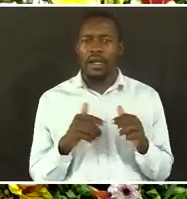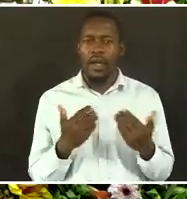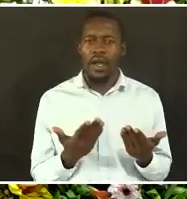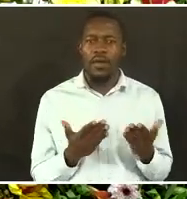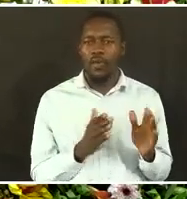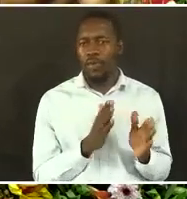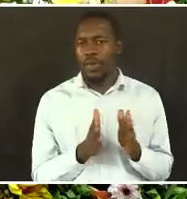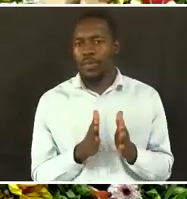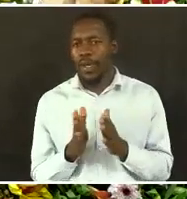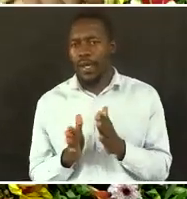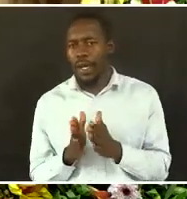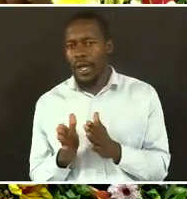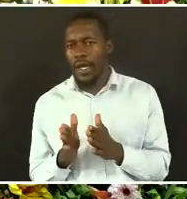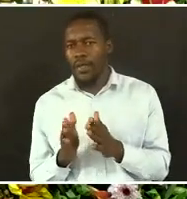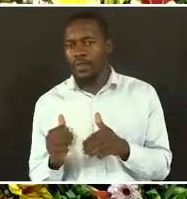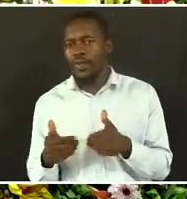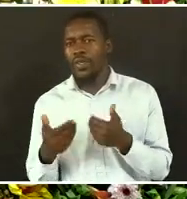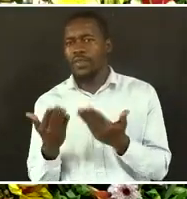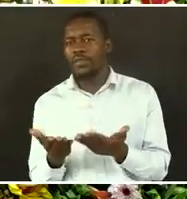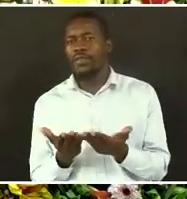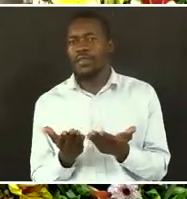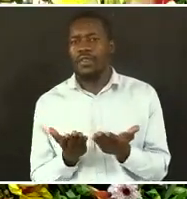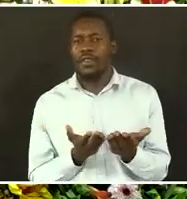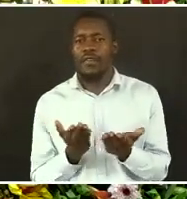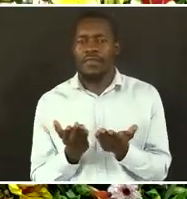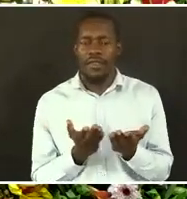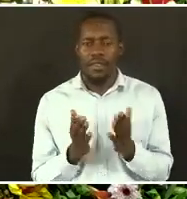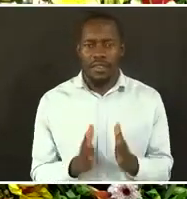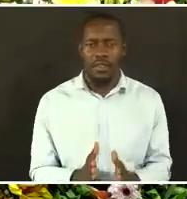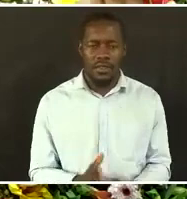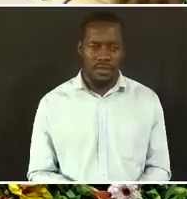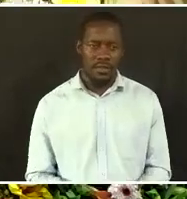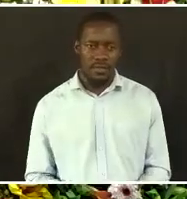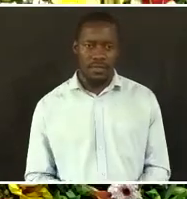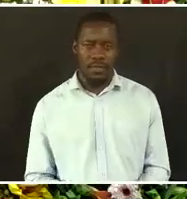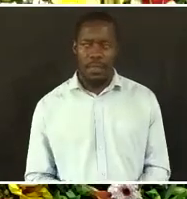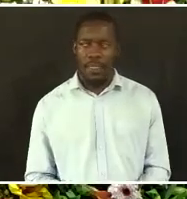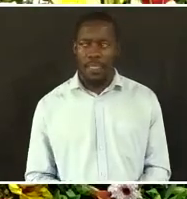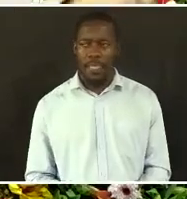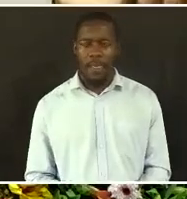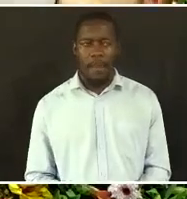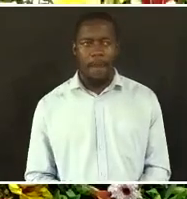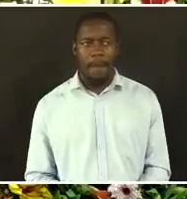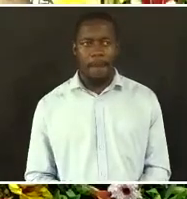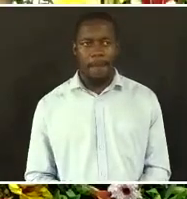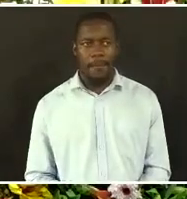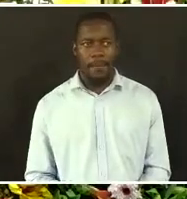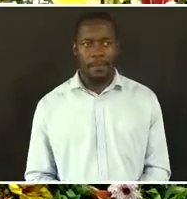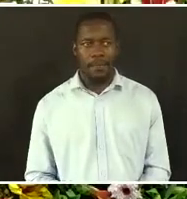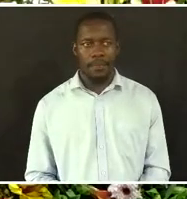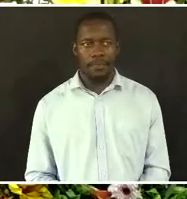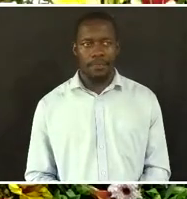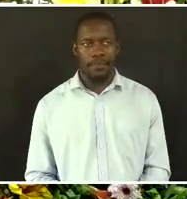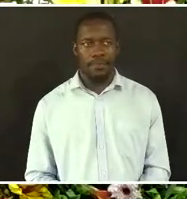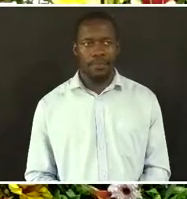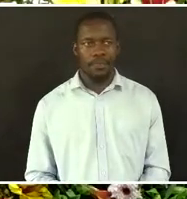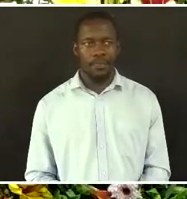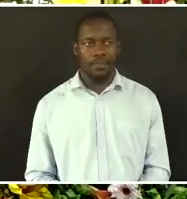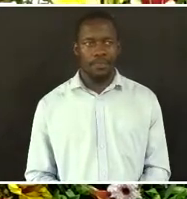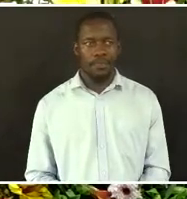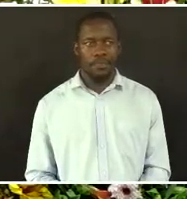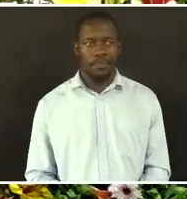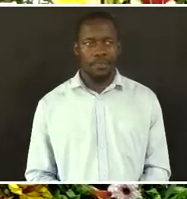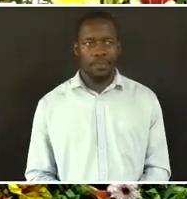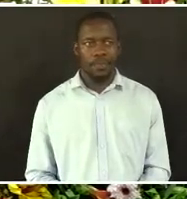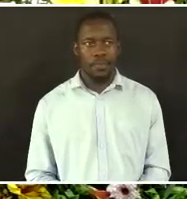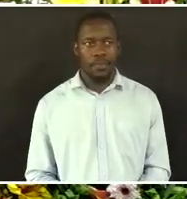to give these services for those who are able to visit them as well? You can break it down a bit. Thank you. Thank